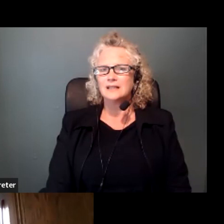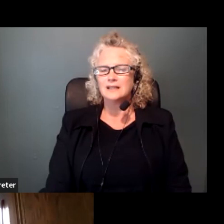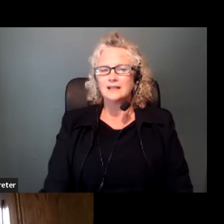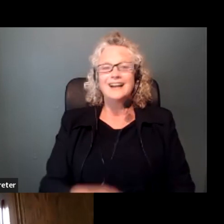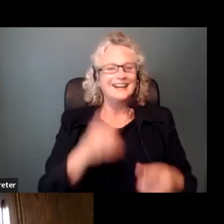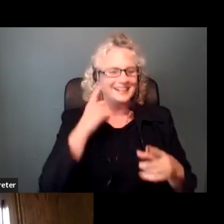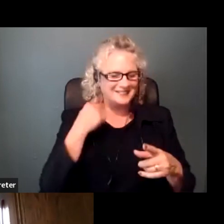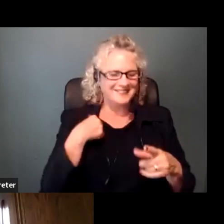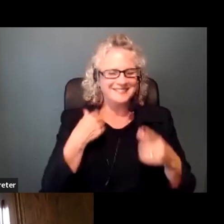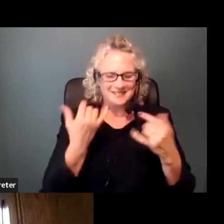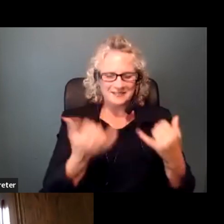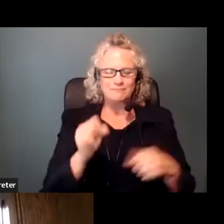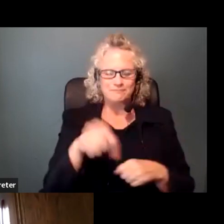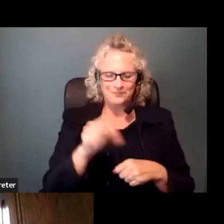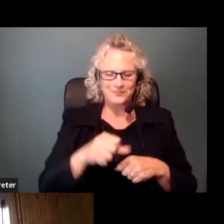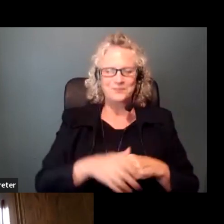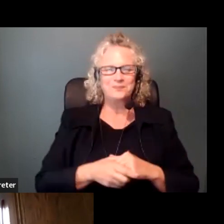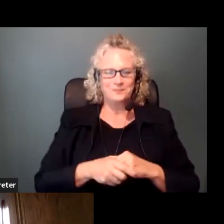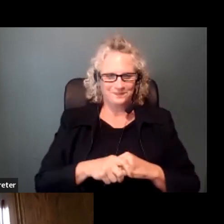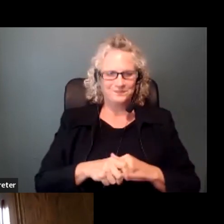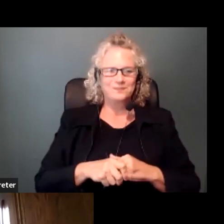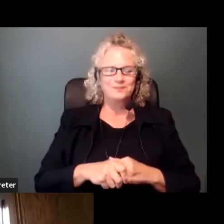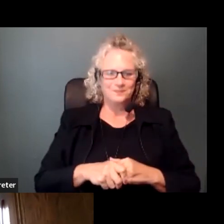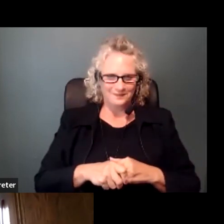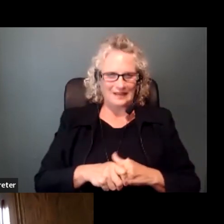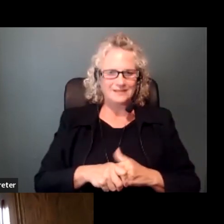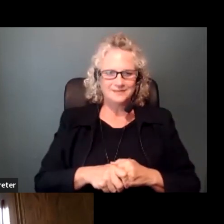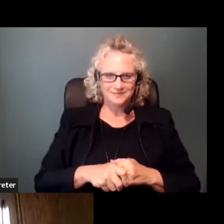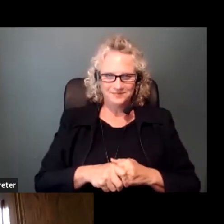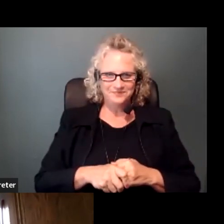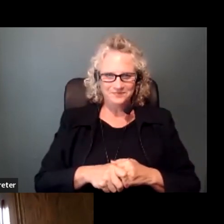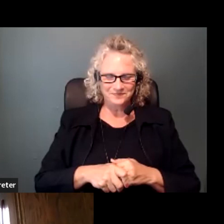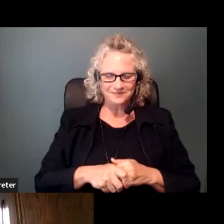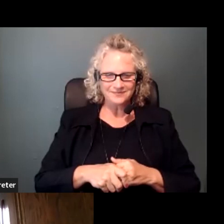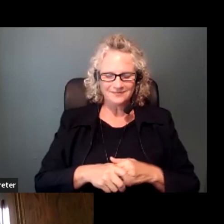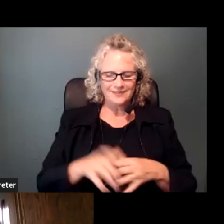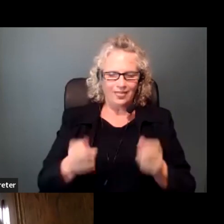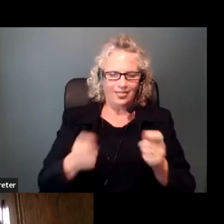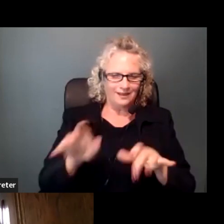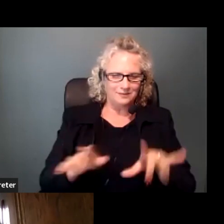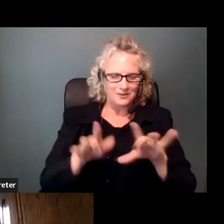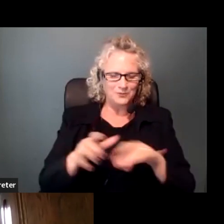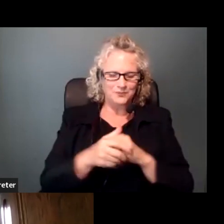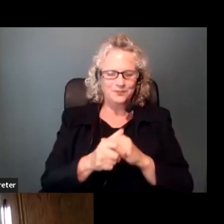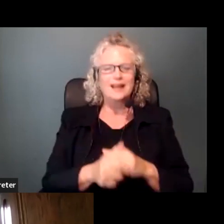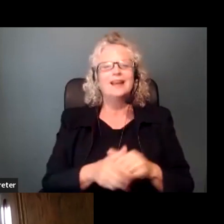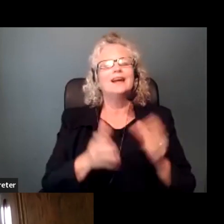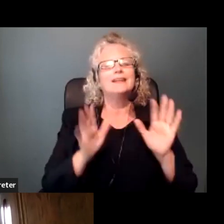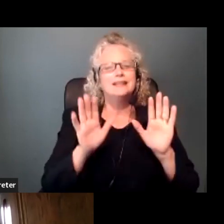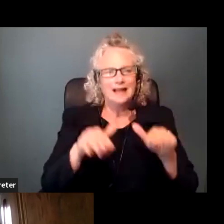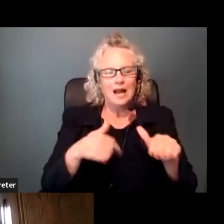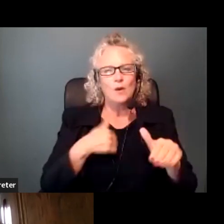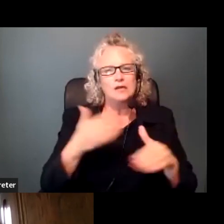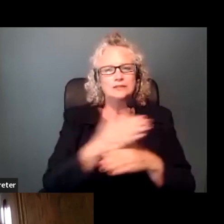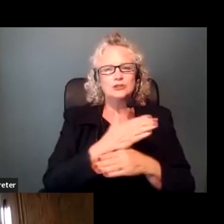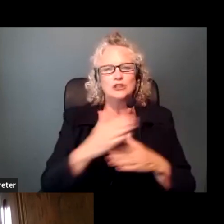Can you hear me now? Yes. Awesome. I had to change my settings. Yes, I just wanted to share a quick story